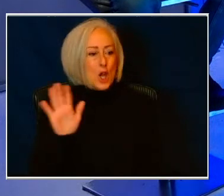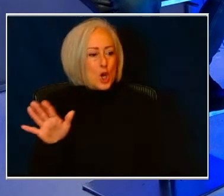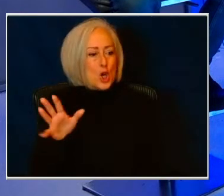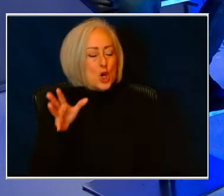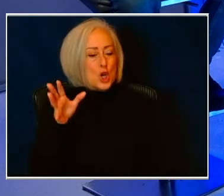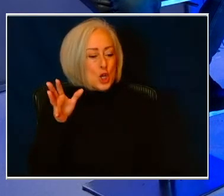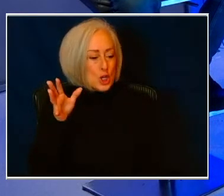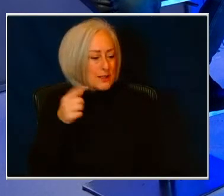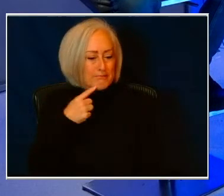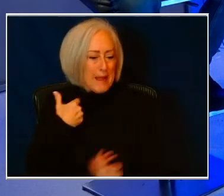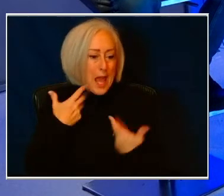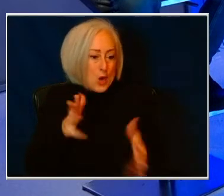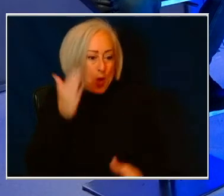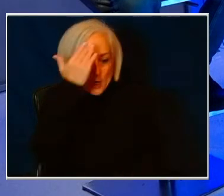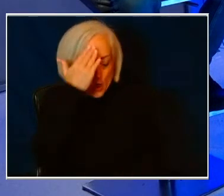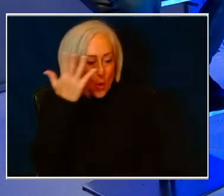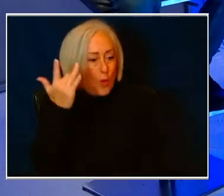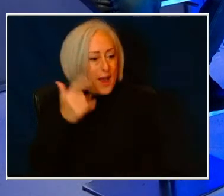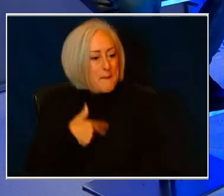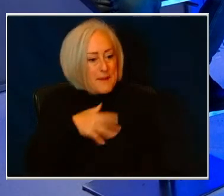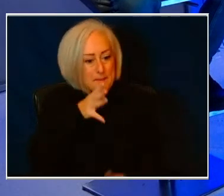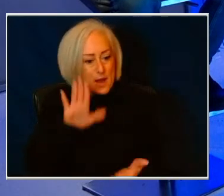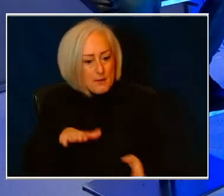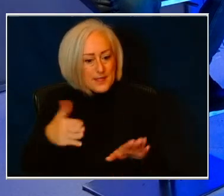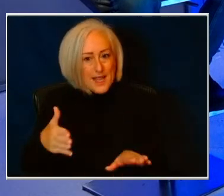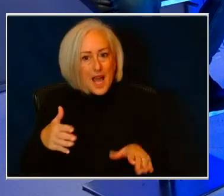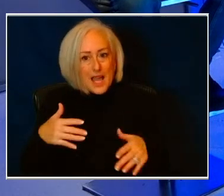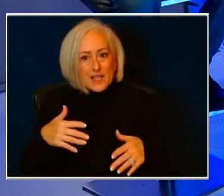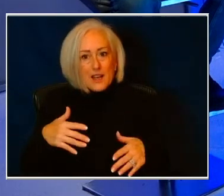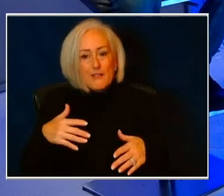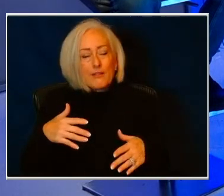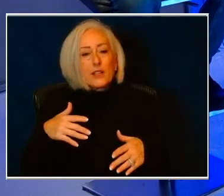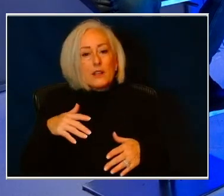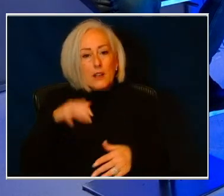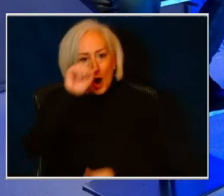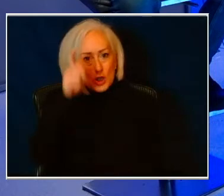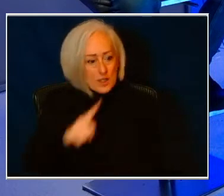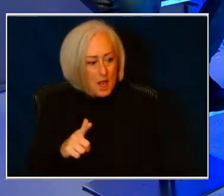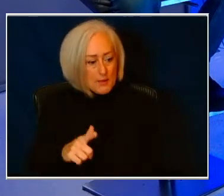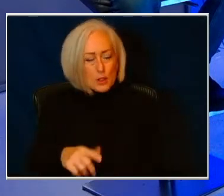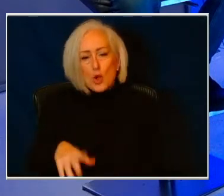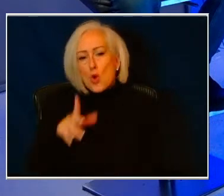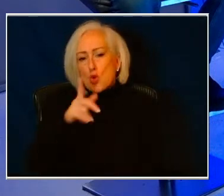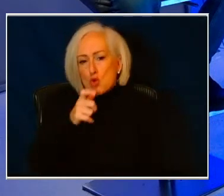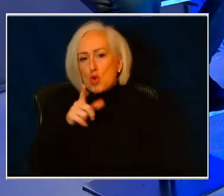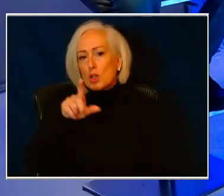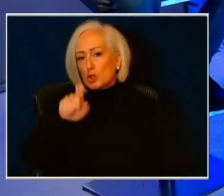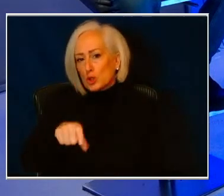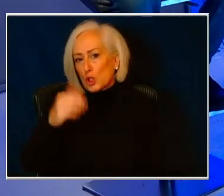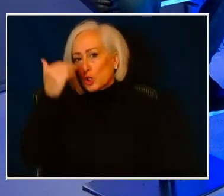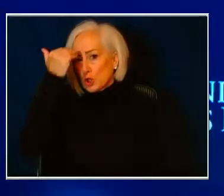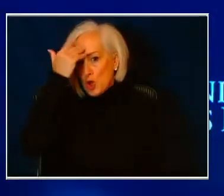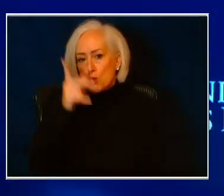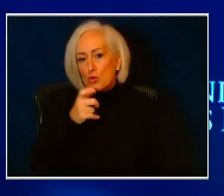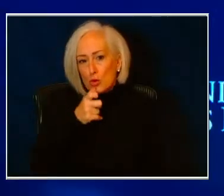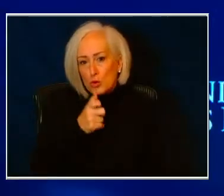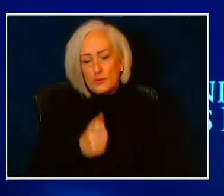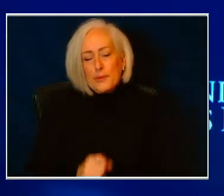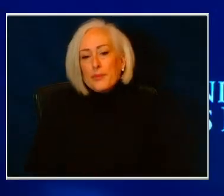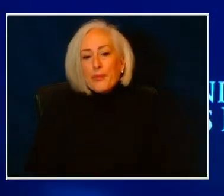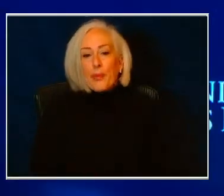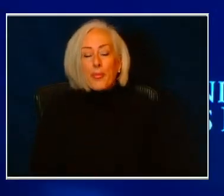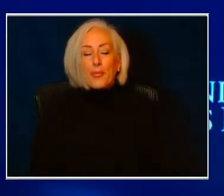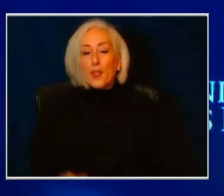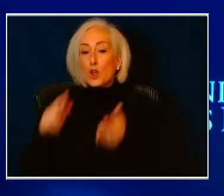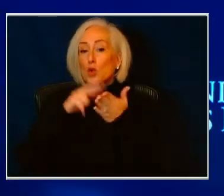tested, but I don't want to know. And that's that anxiety you're talking about. So who should know? Yeah, well, I mean, in the research setting, we